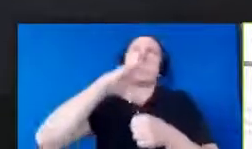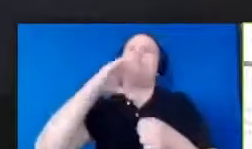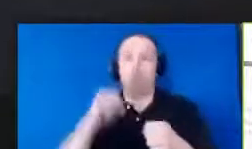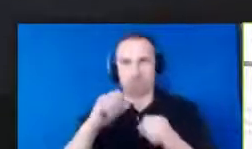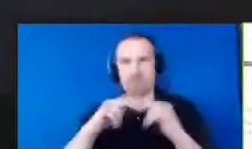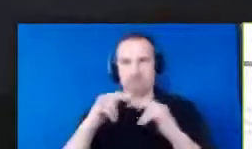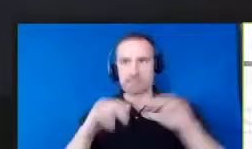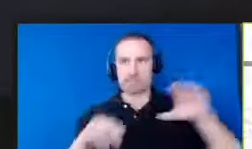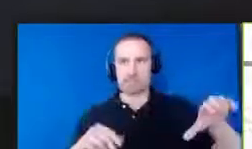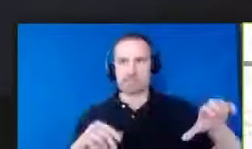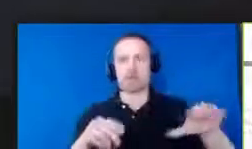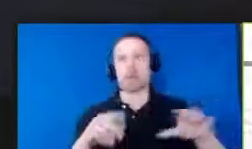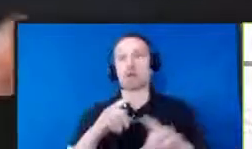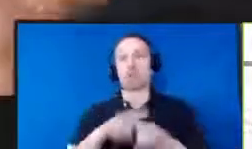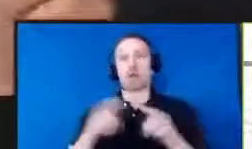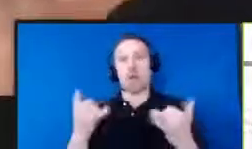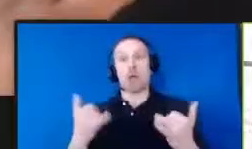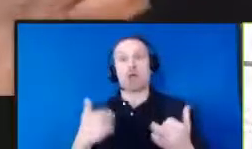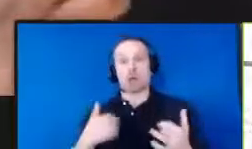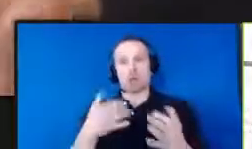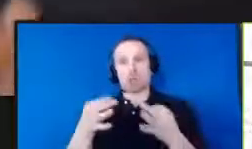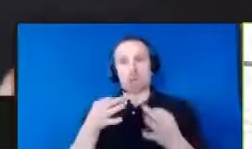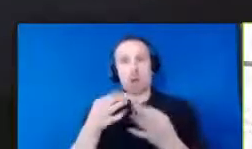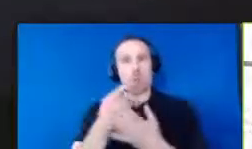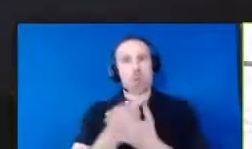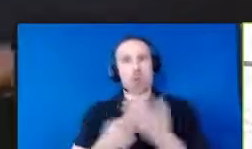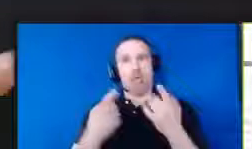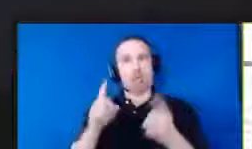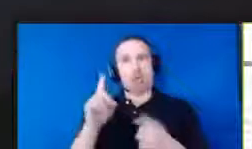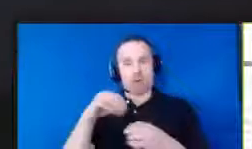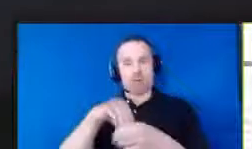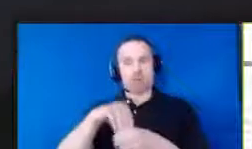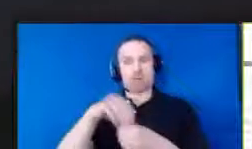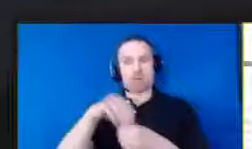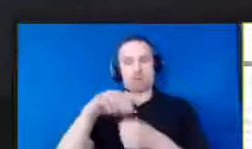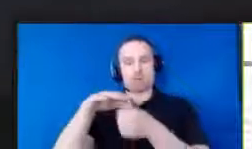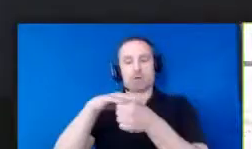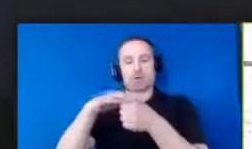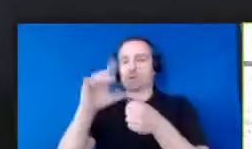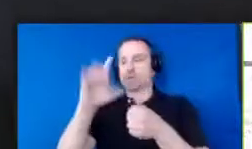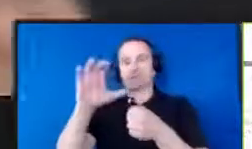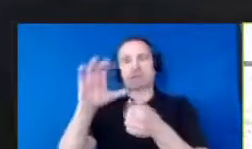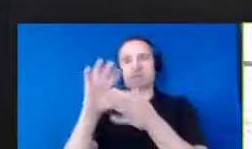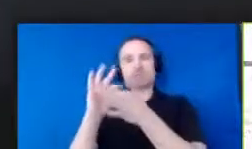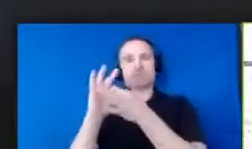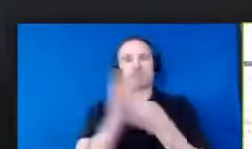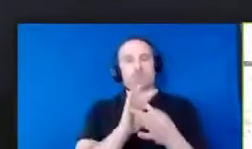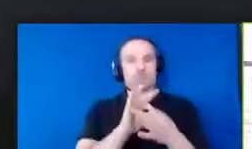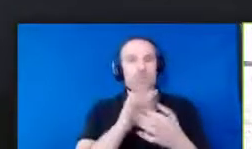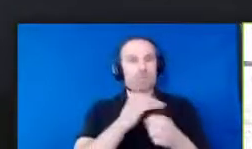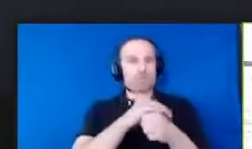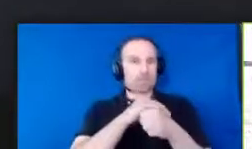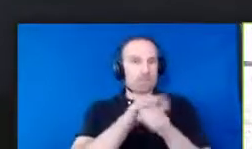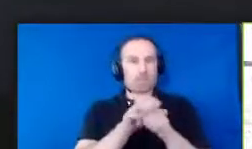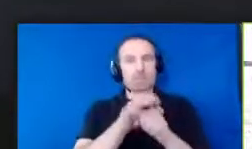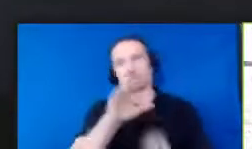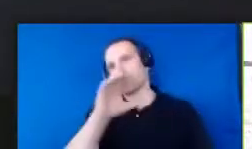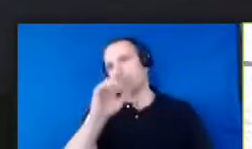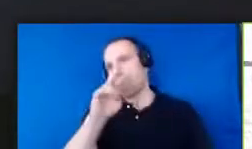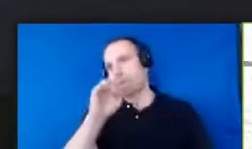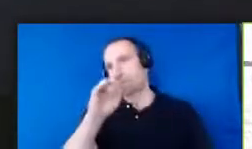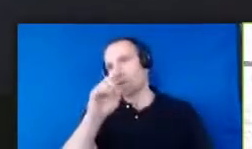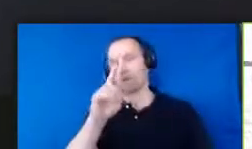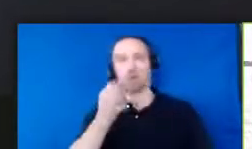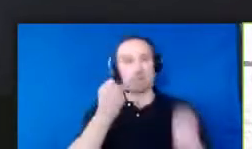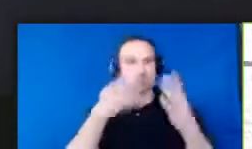guess I'm just here to tell you about what's happening in DC right now around COVID. The big news, which many of you have probably paid attention to, there's 2